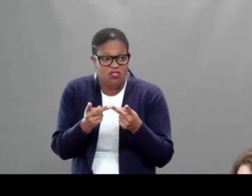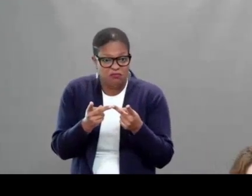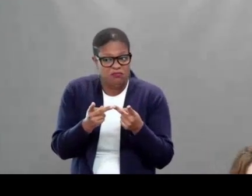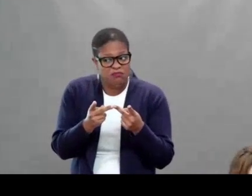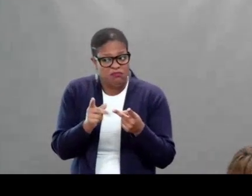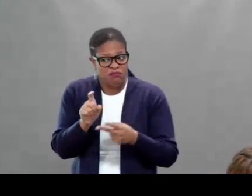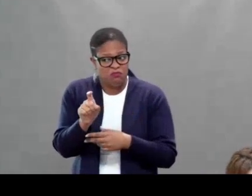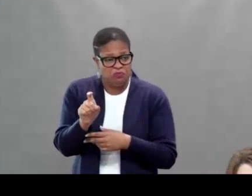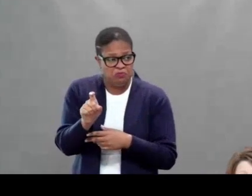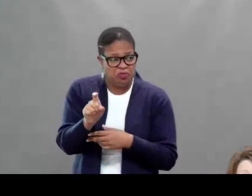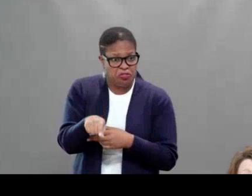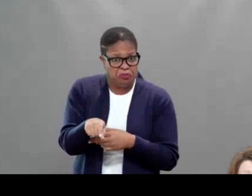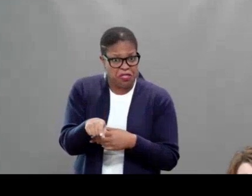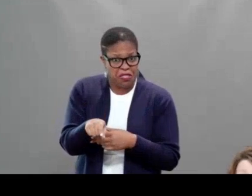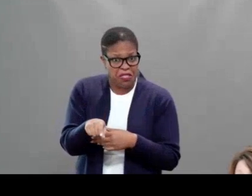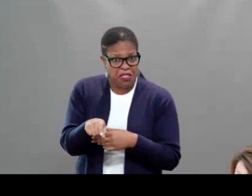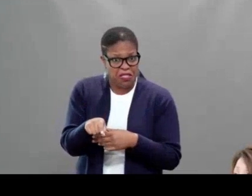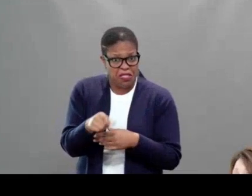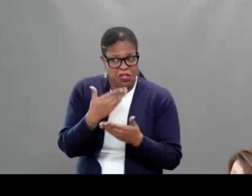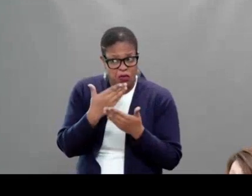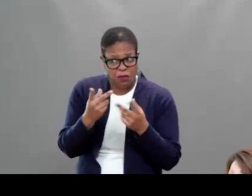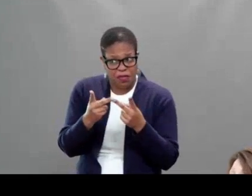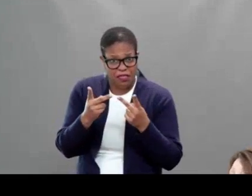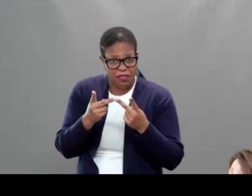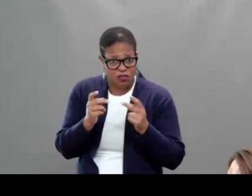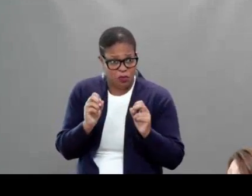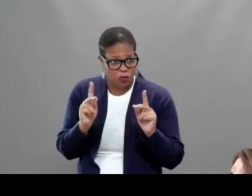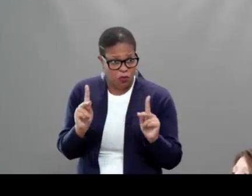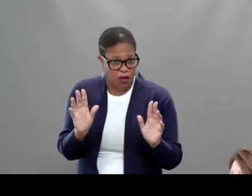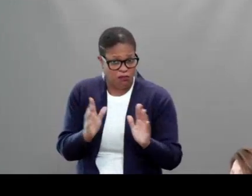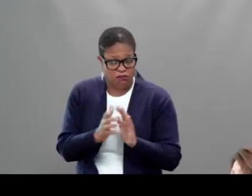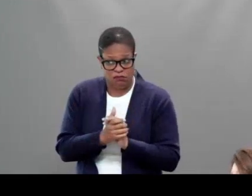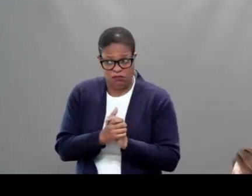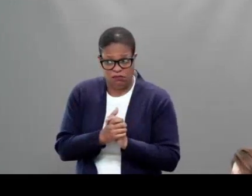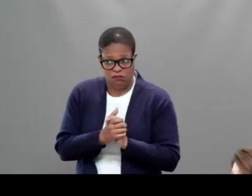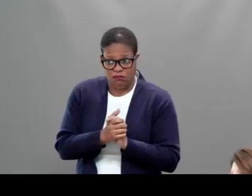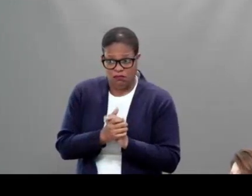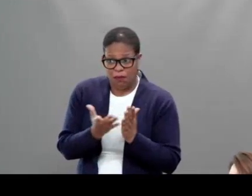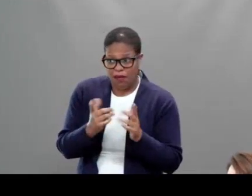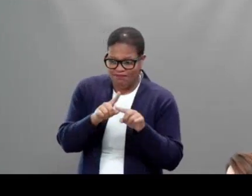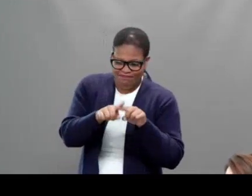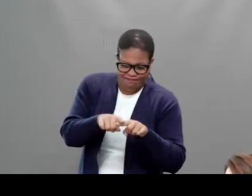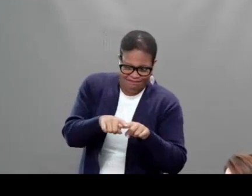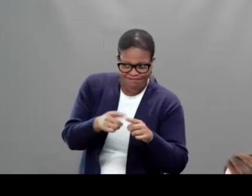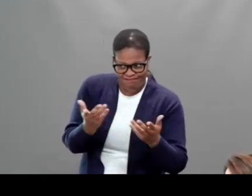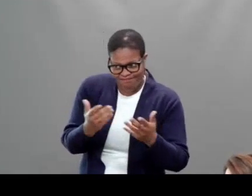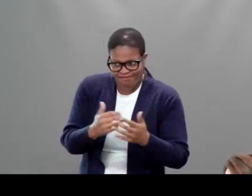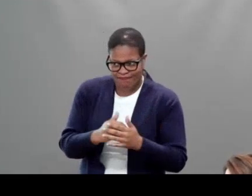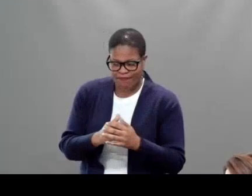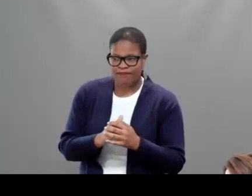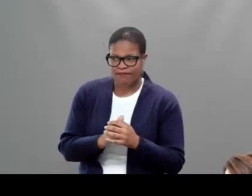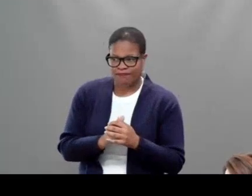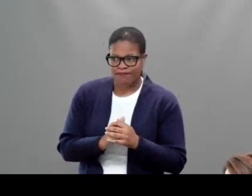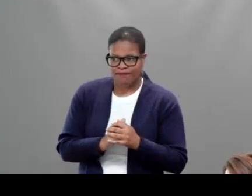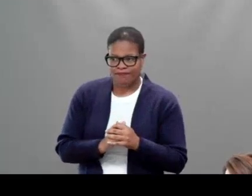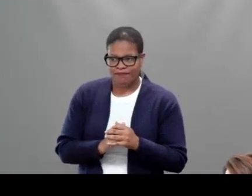we should be still in a good place, but depends.